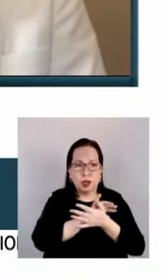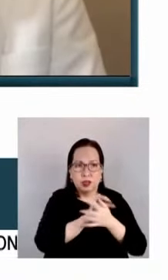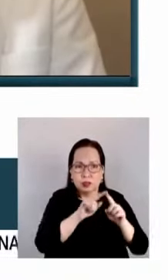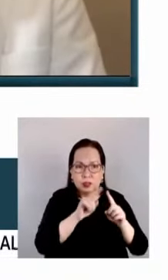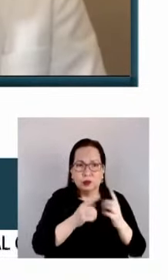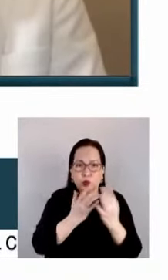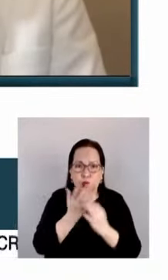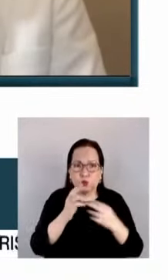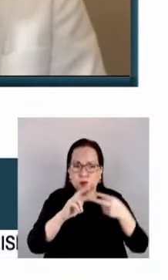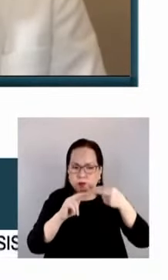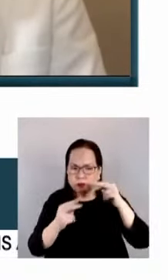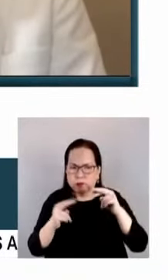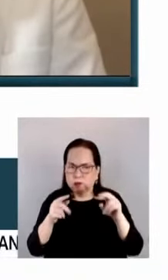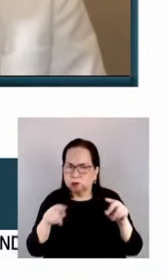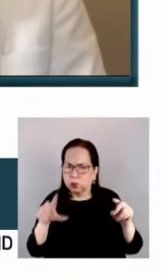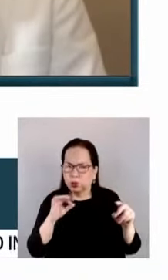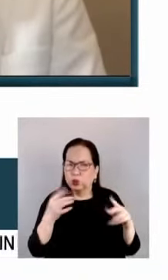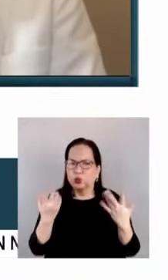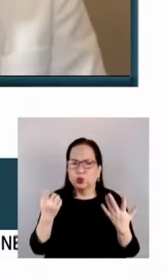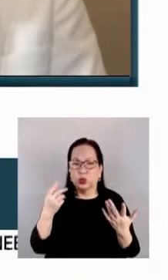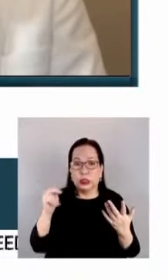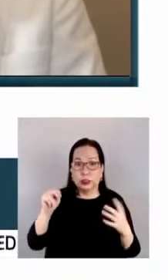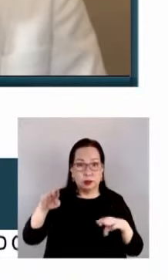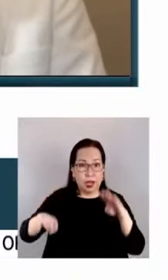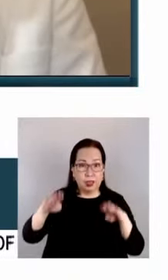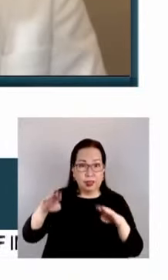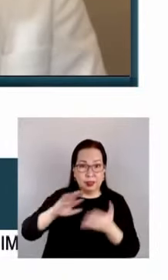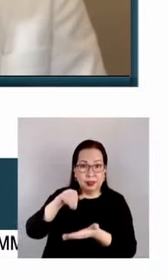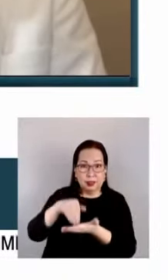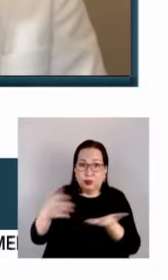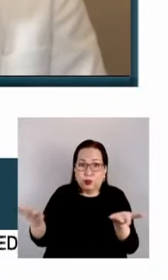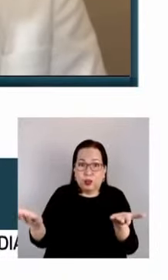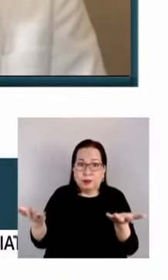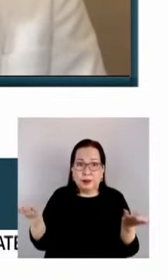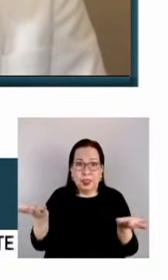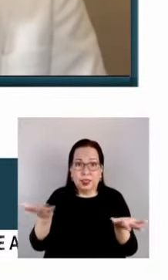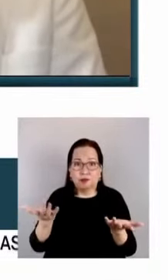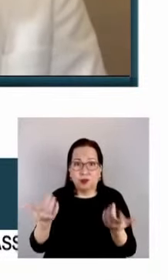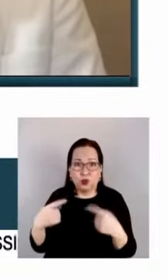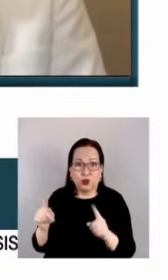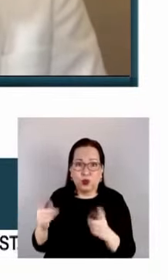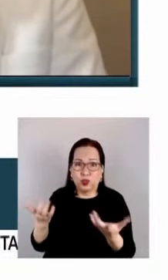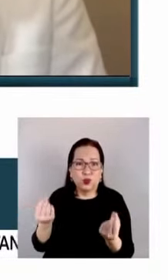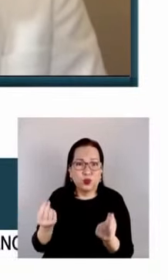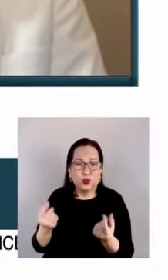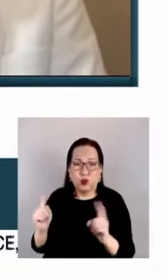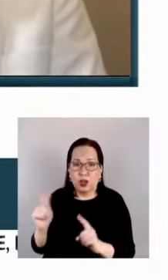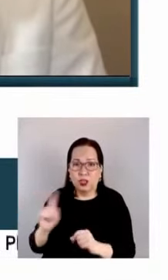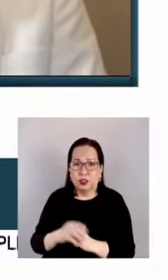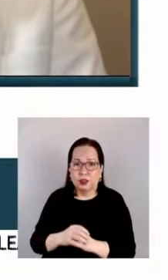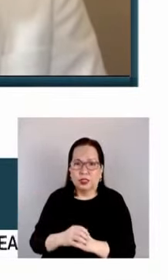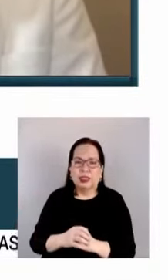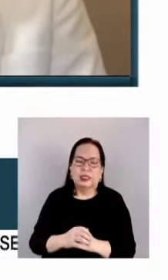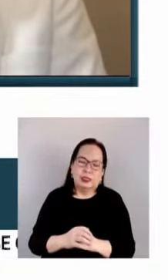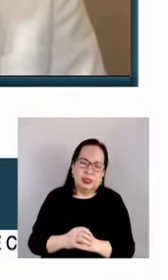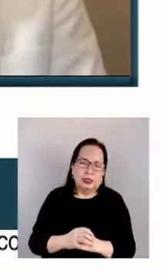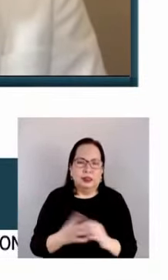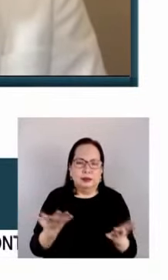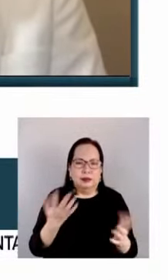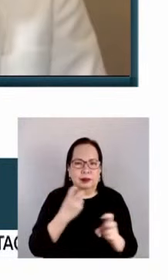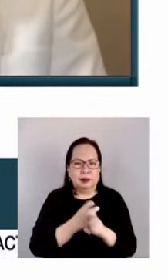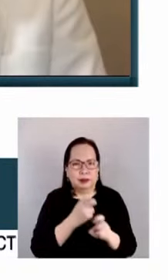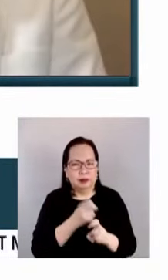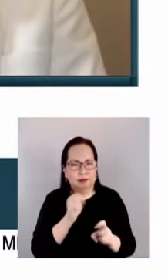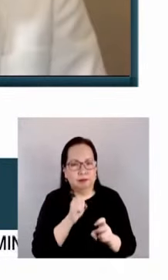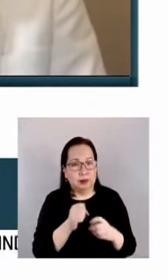So what's the balance that we're looking at here? Where should we be at? Well, that's so difficult now, because even if